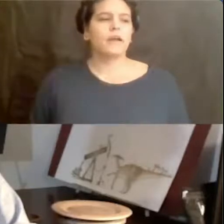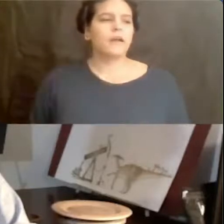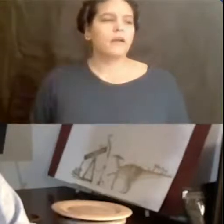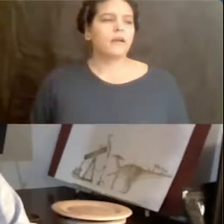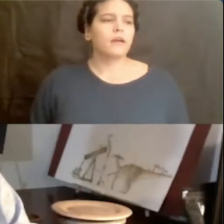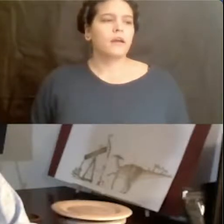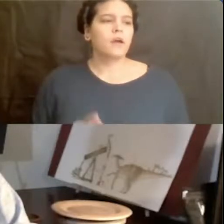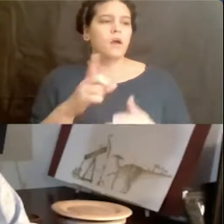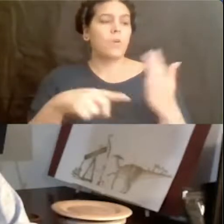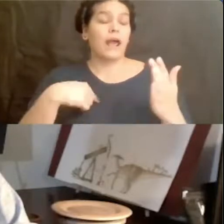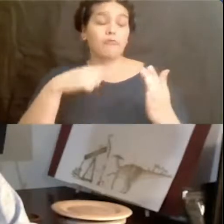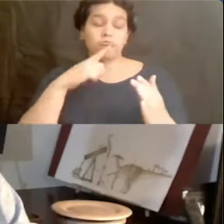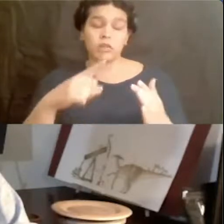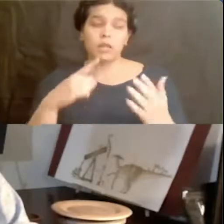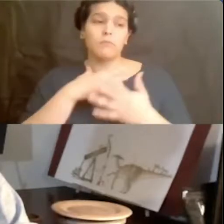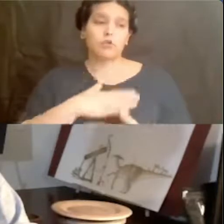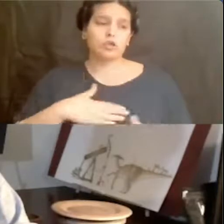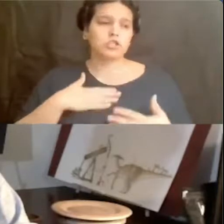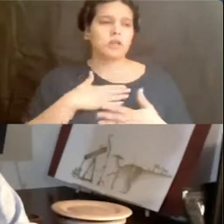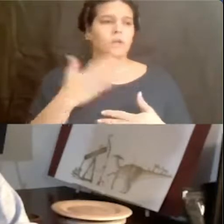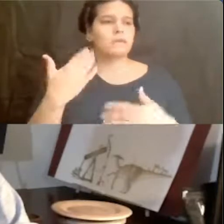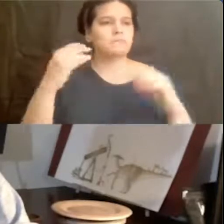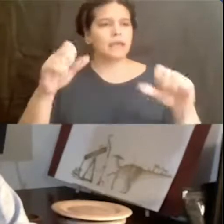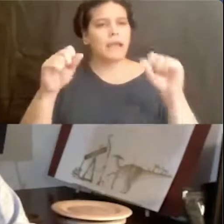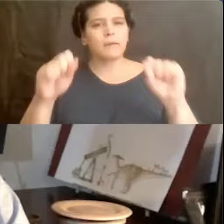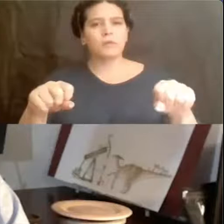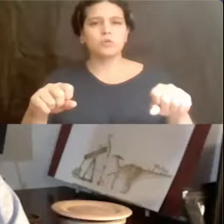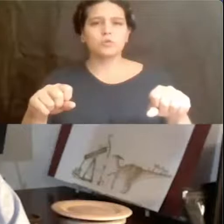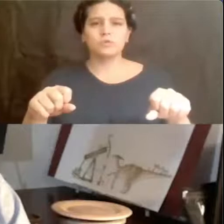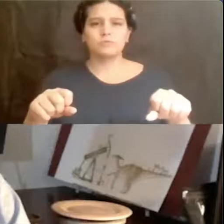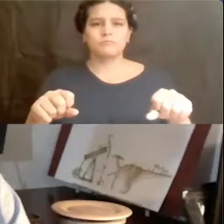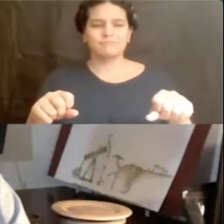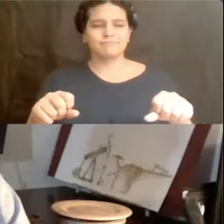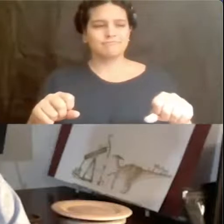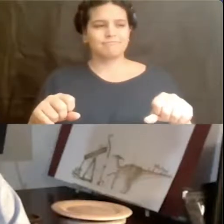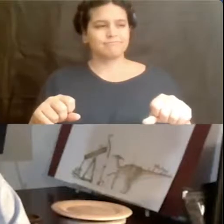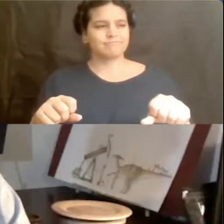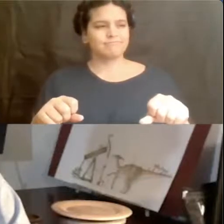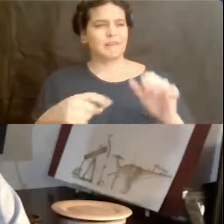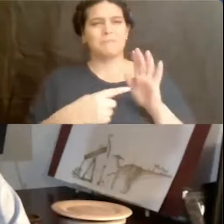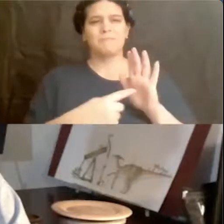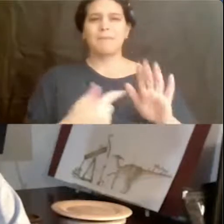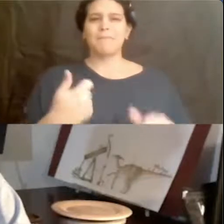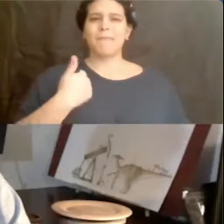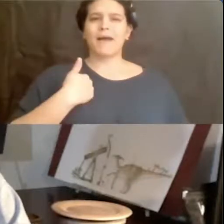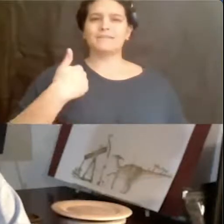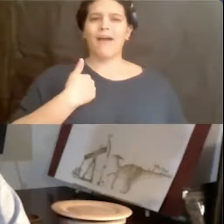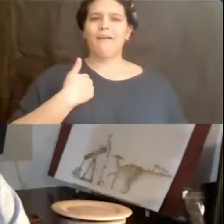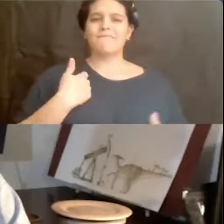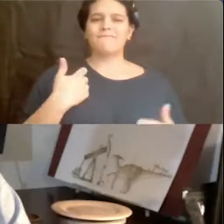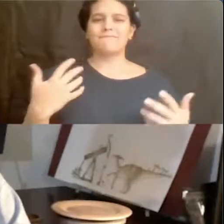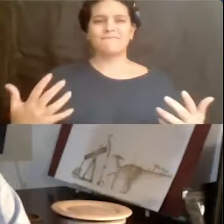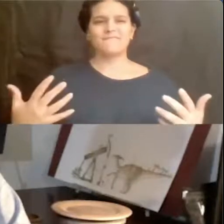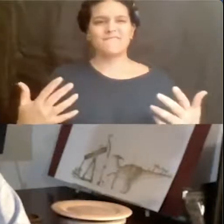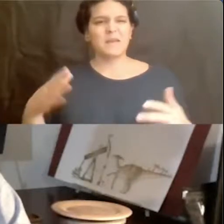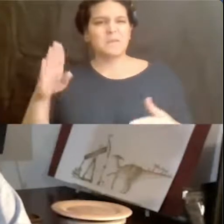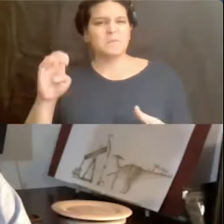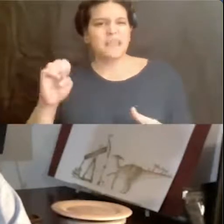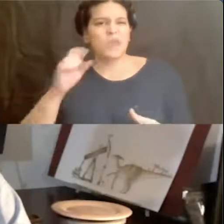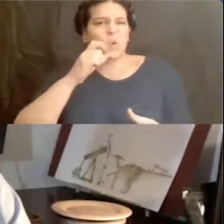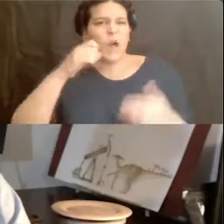was just being able to be myself and being able to be who I